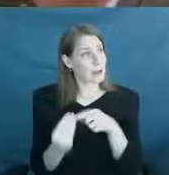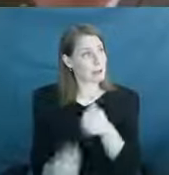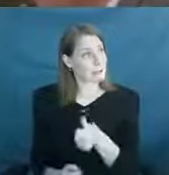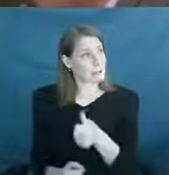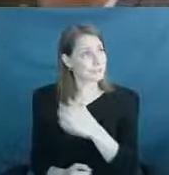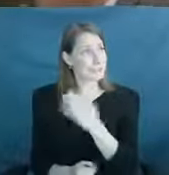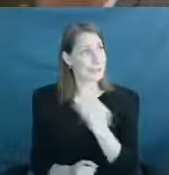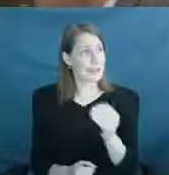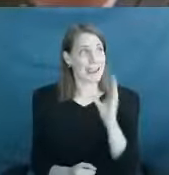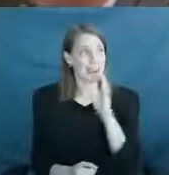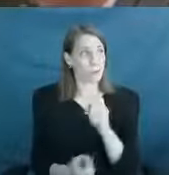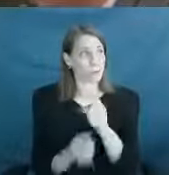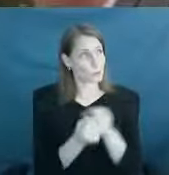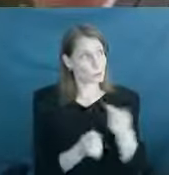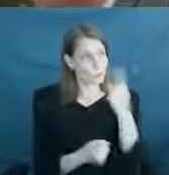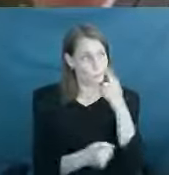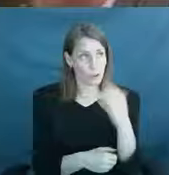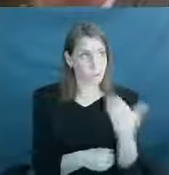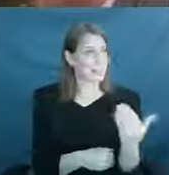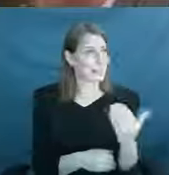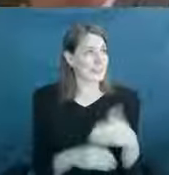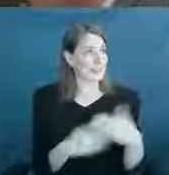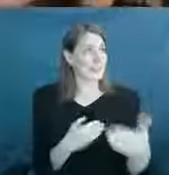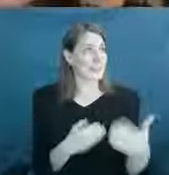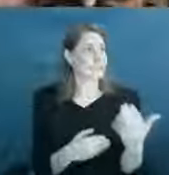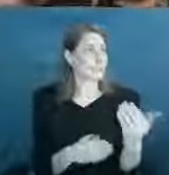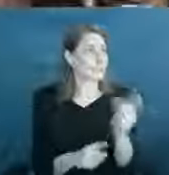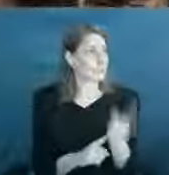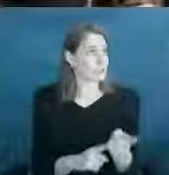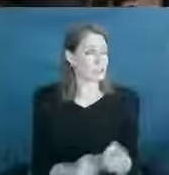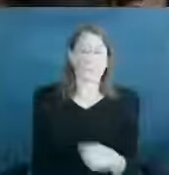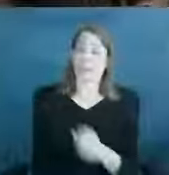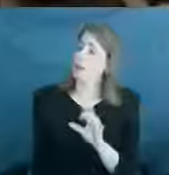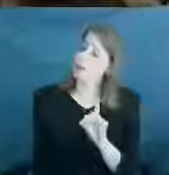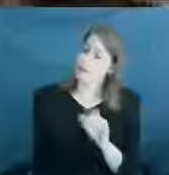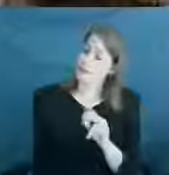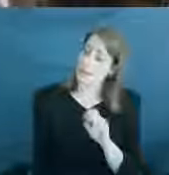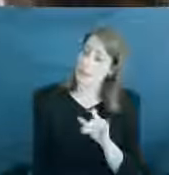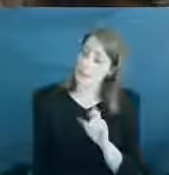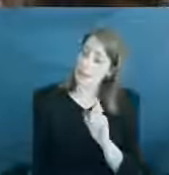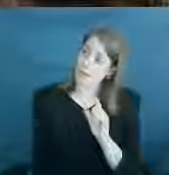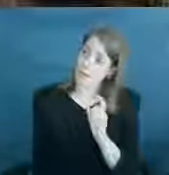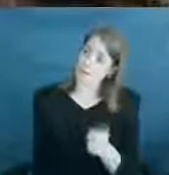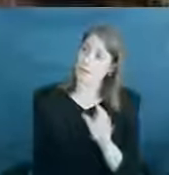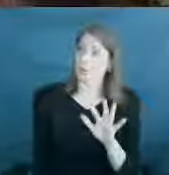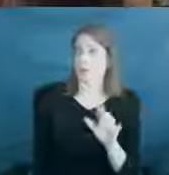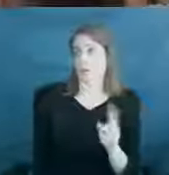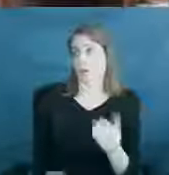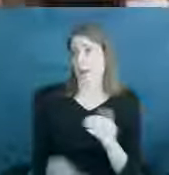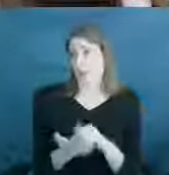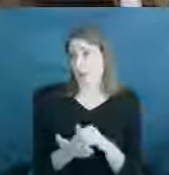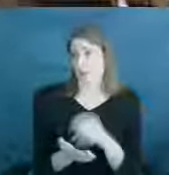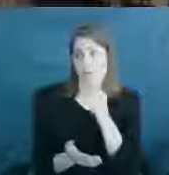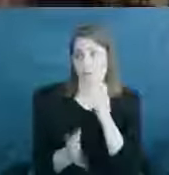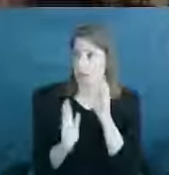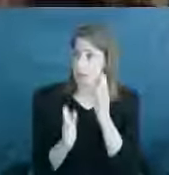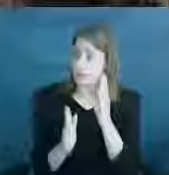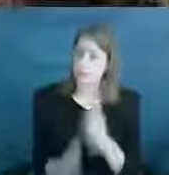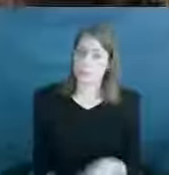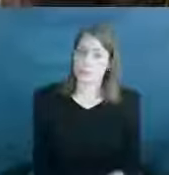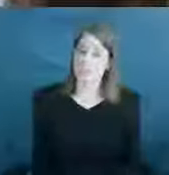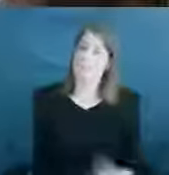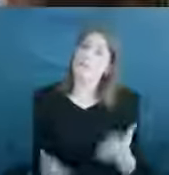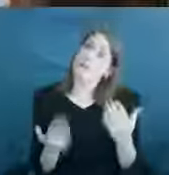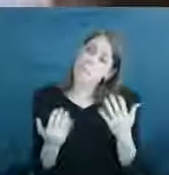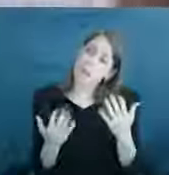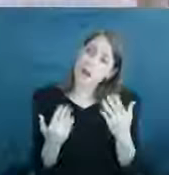They would not only feel good about themselves, but they would be your allies for the next 15 or 20 minutes. Danielle, I'm going to have to give you a C1, I'm afraid, because you